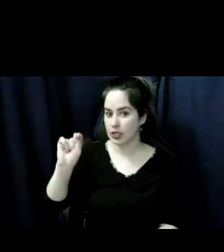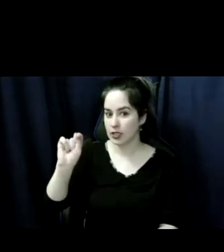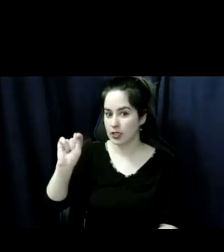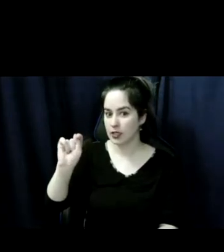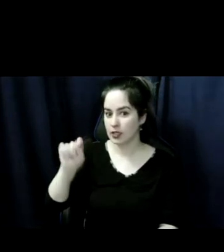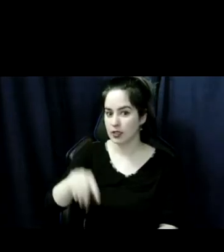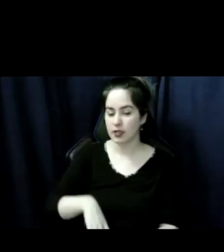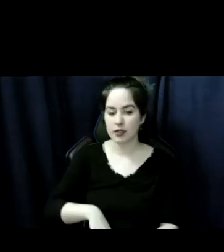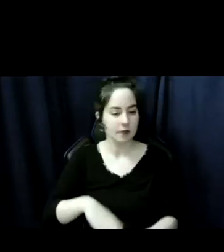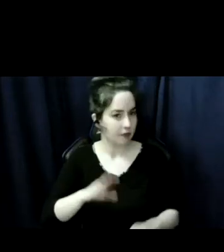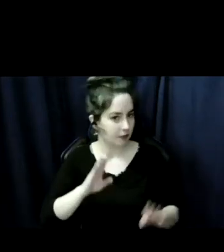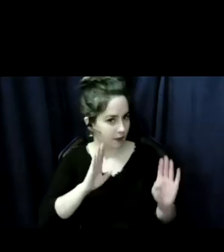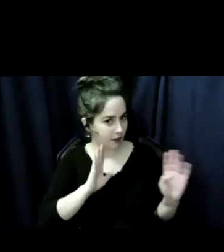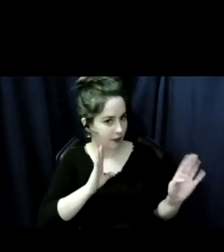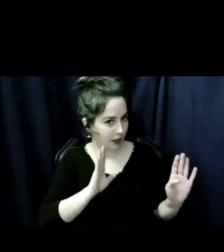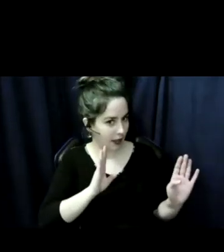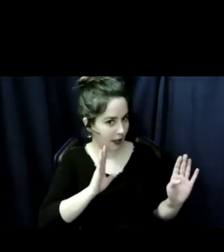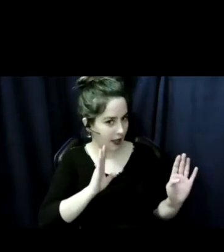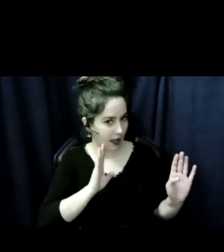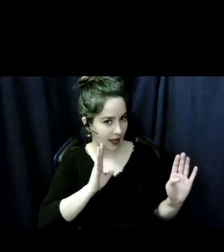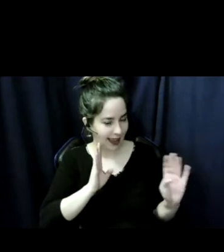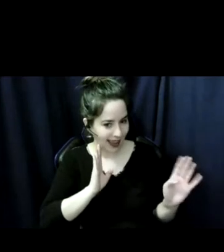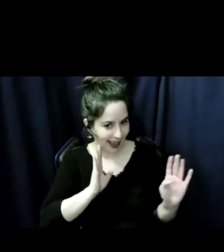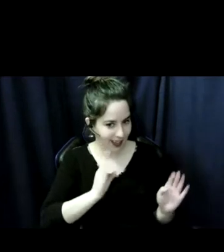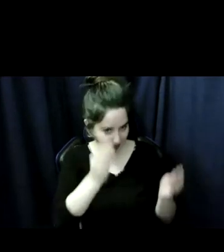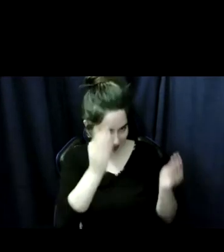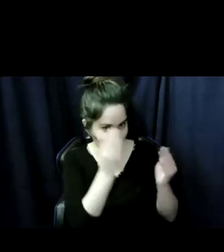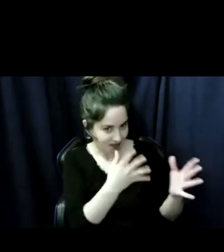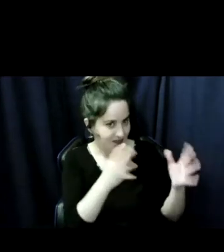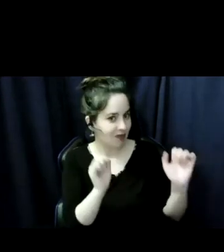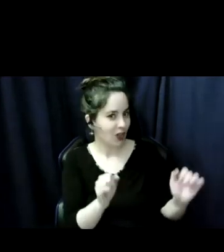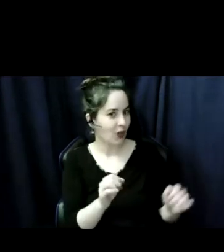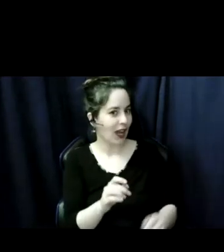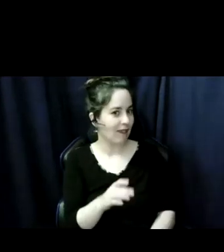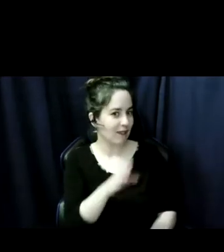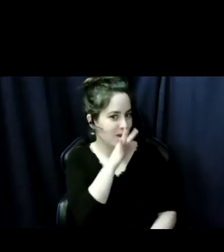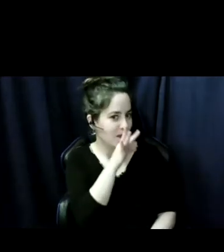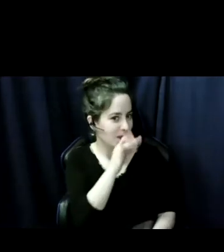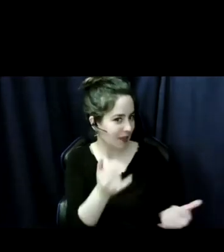Hi, I've unmuted you, so you can speak. Hi there, how you doing?